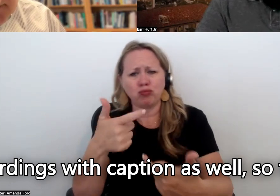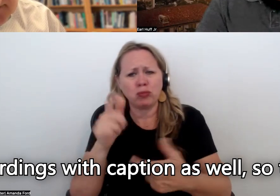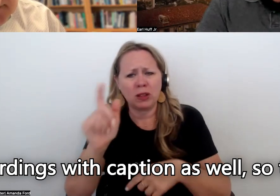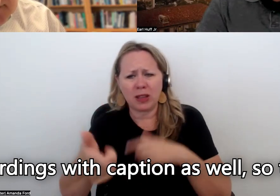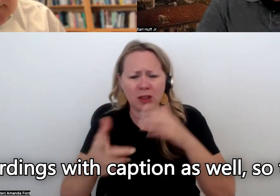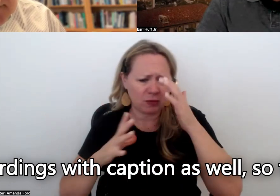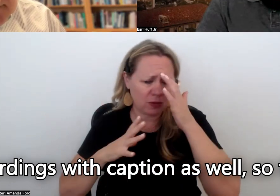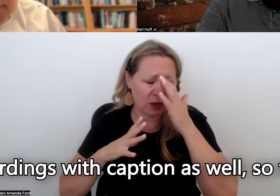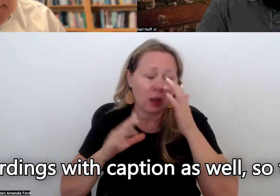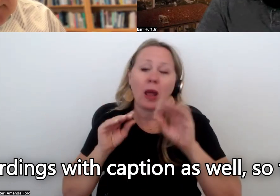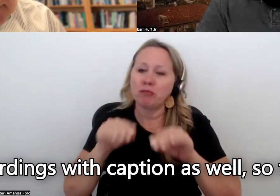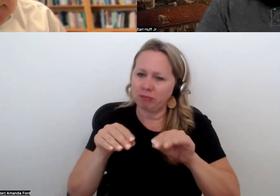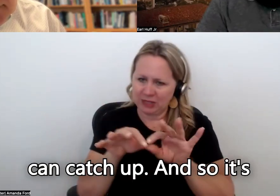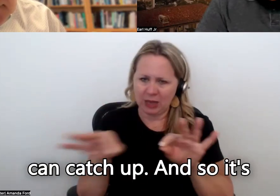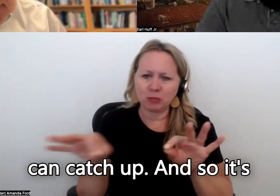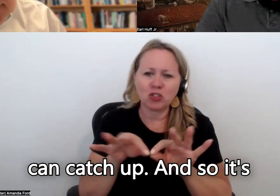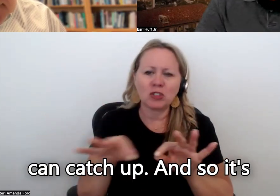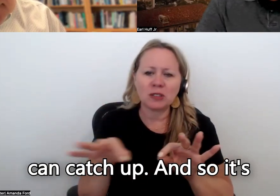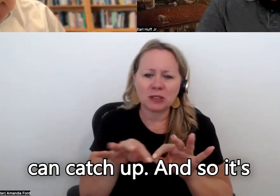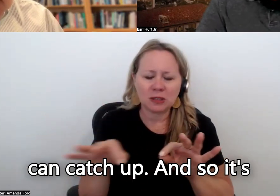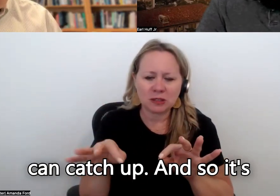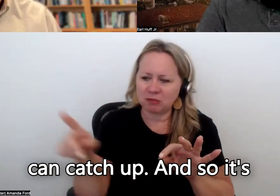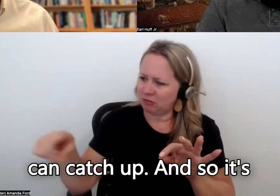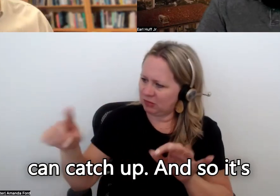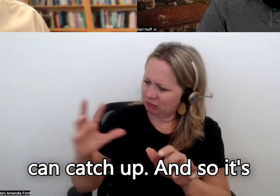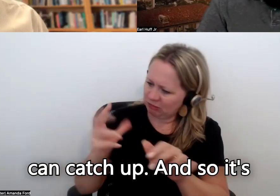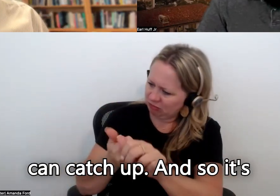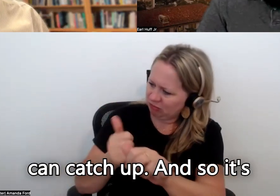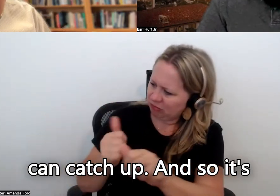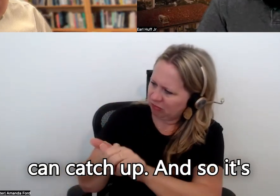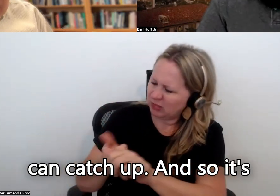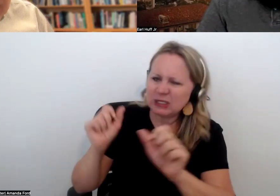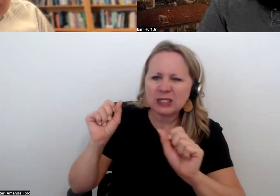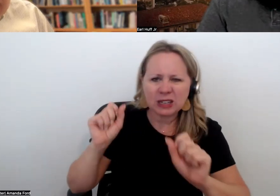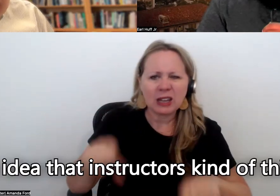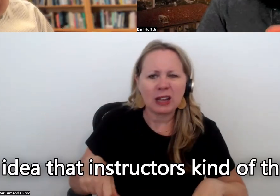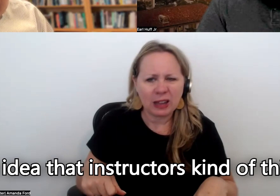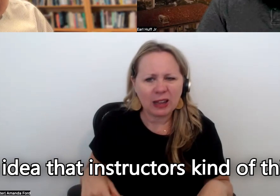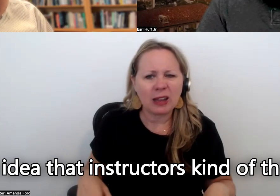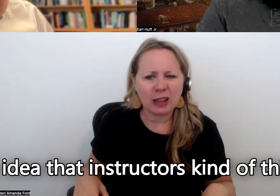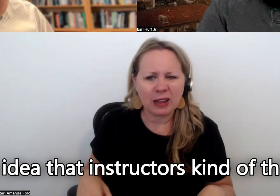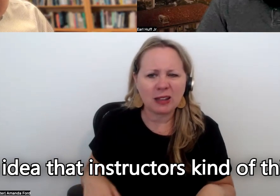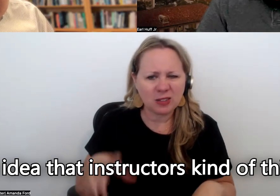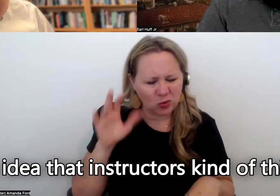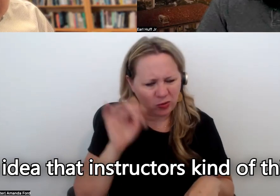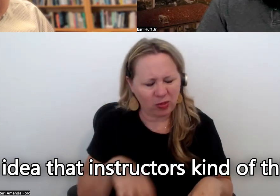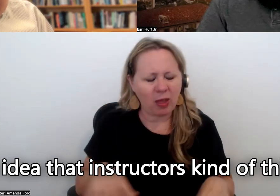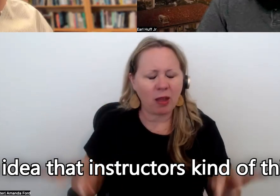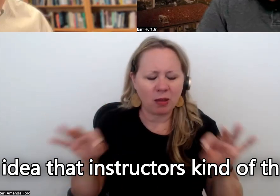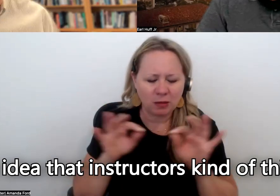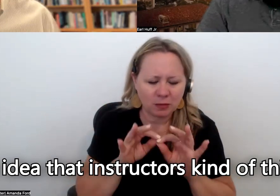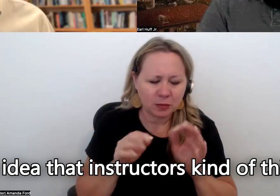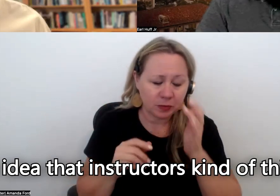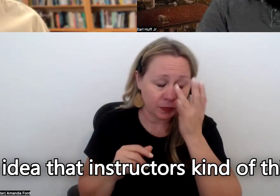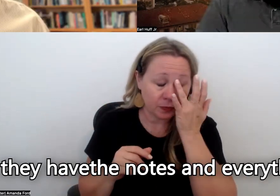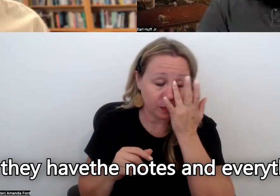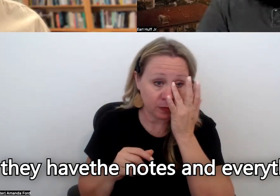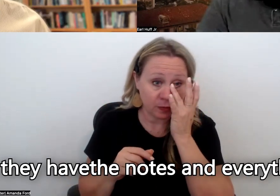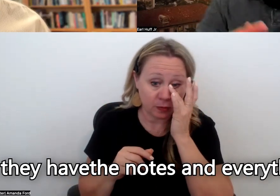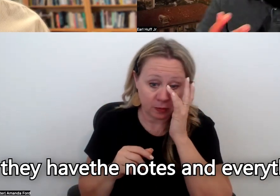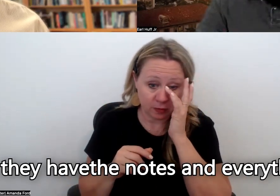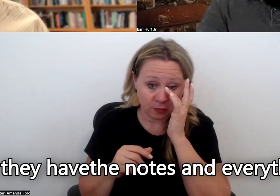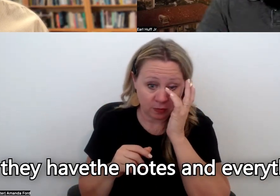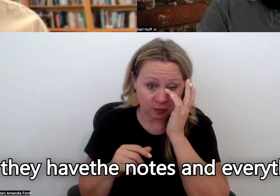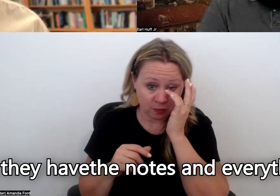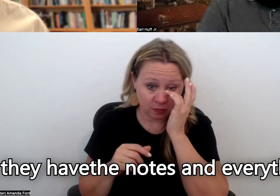with caption as well, so they can catch up. And so it's the idea that instructors kind of thinking, well,